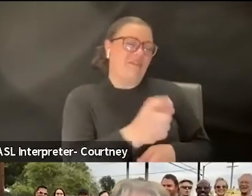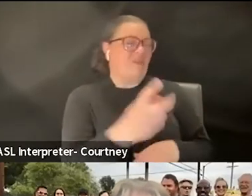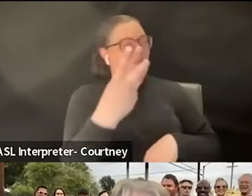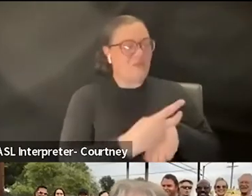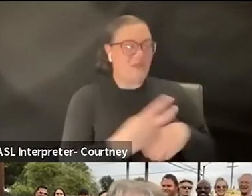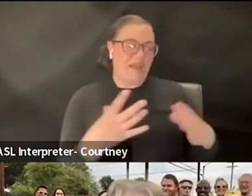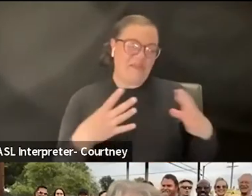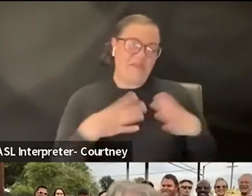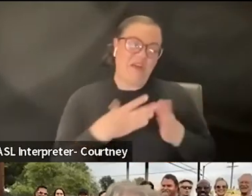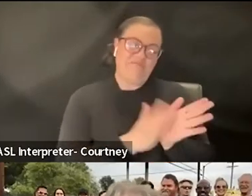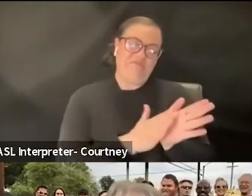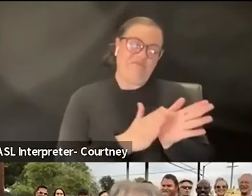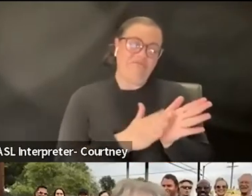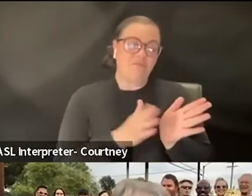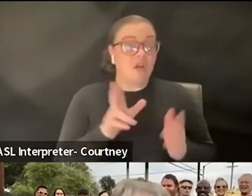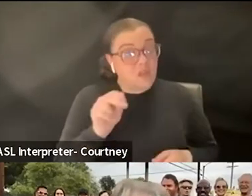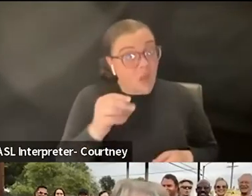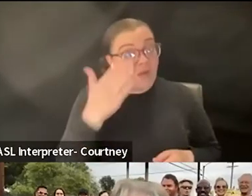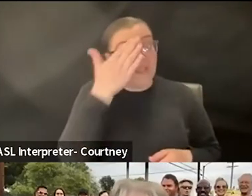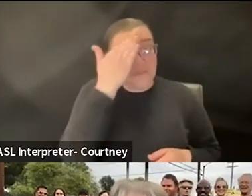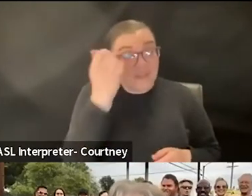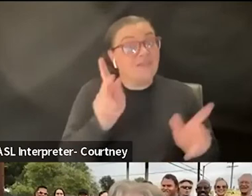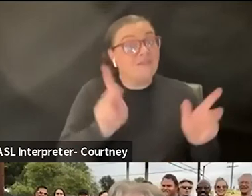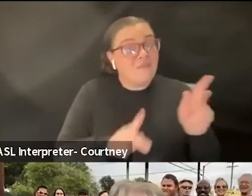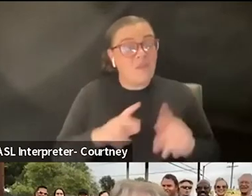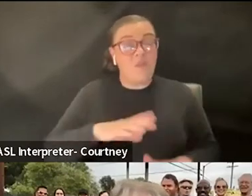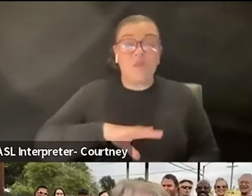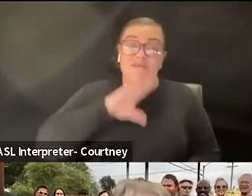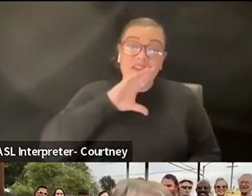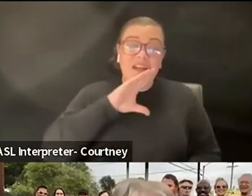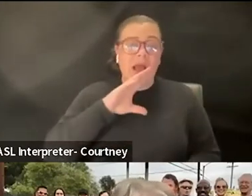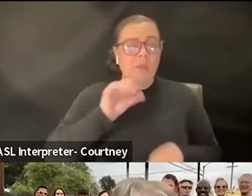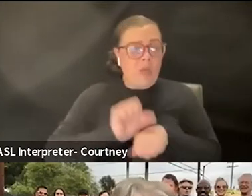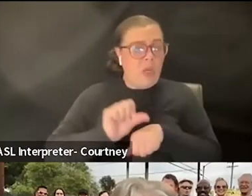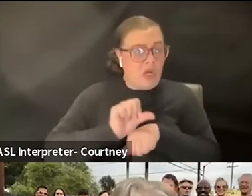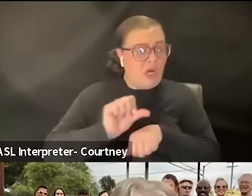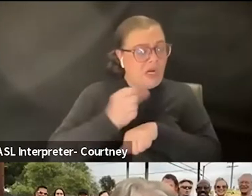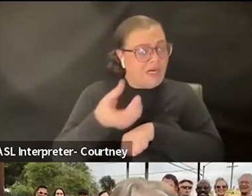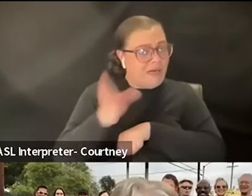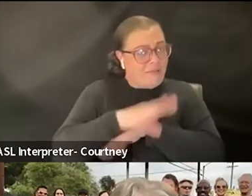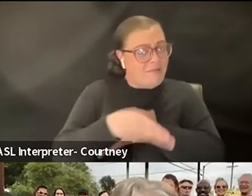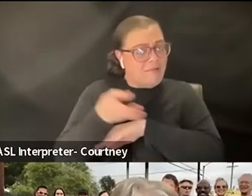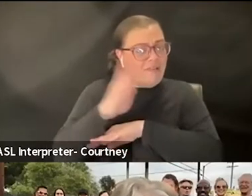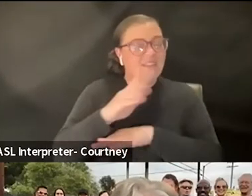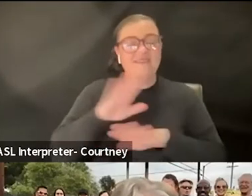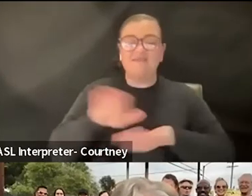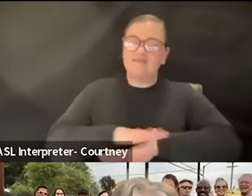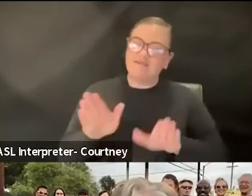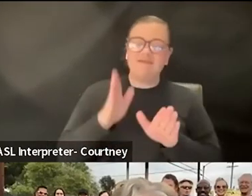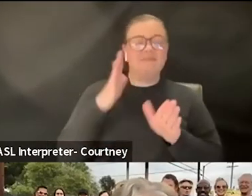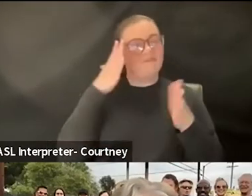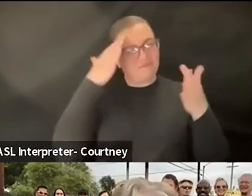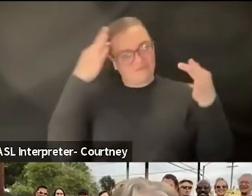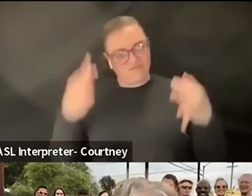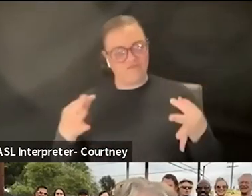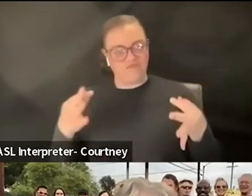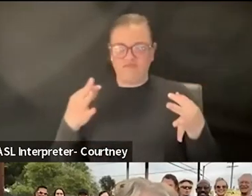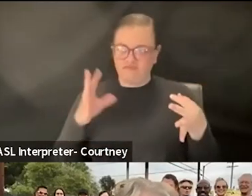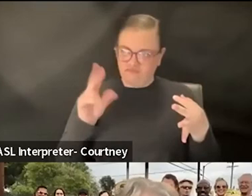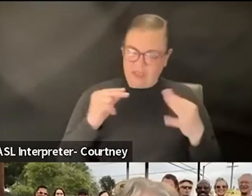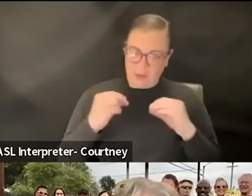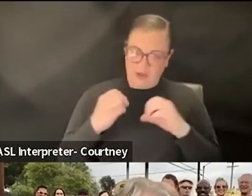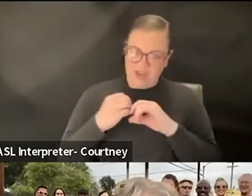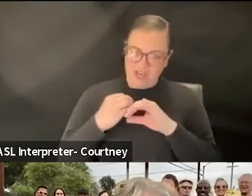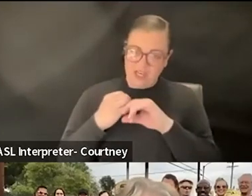we've achieved, is because a group of people were fed up and banded together to fight to earn those hard fought wins.